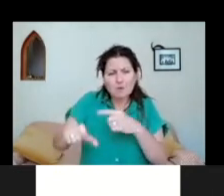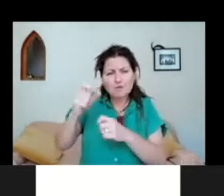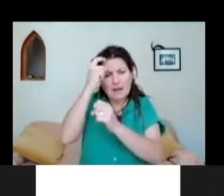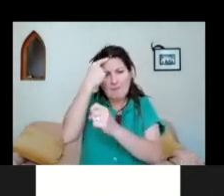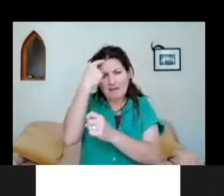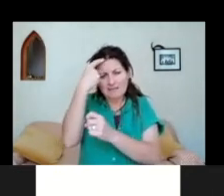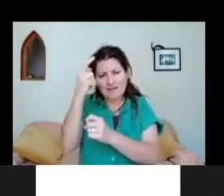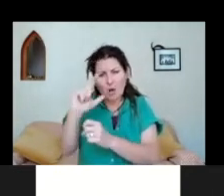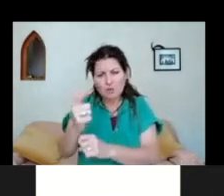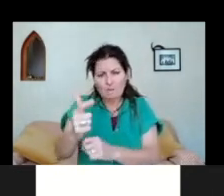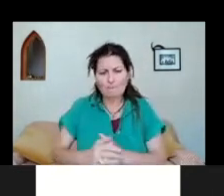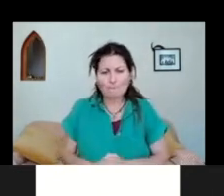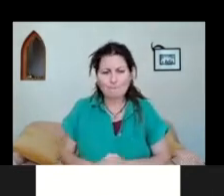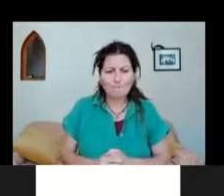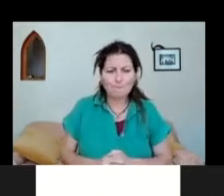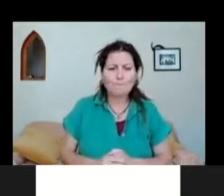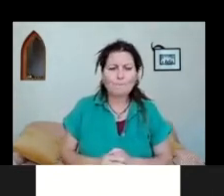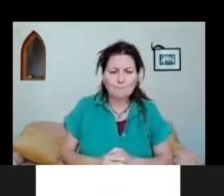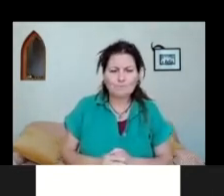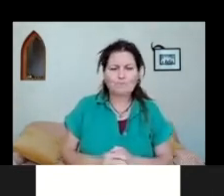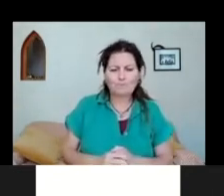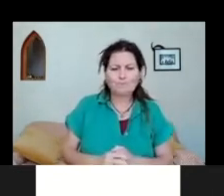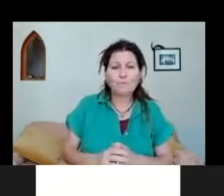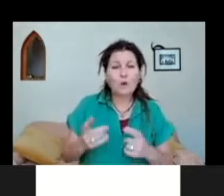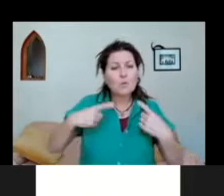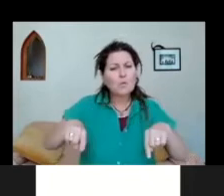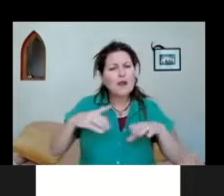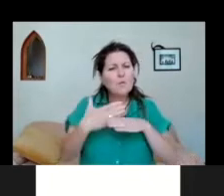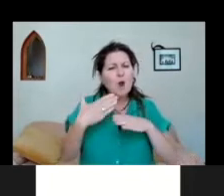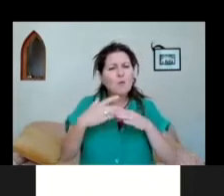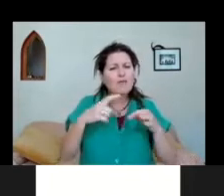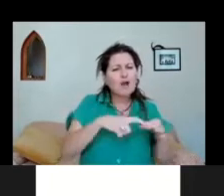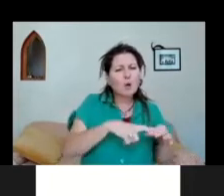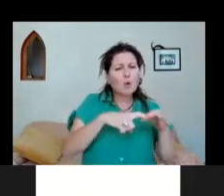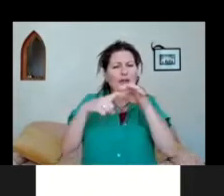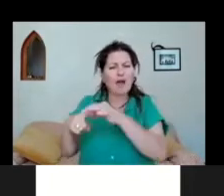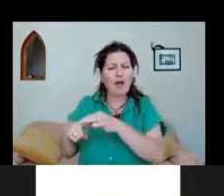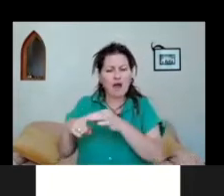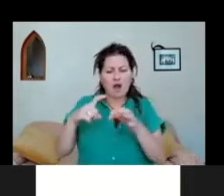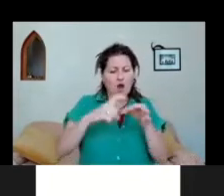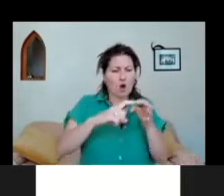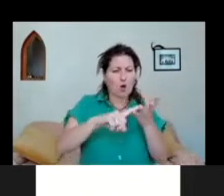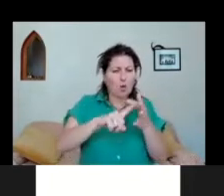so we work with a queer youth group in Lewisham. For example, in the